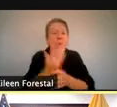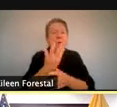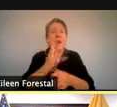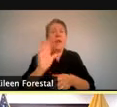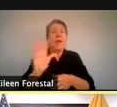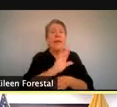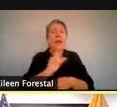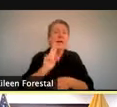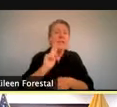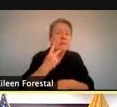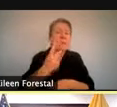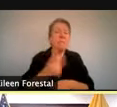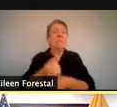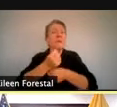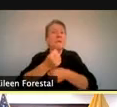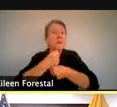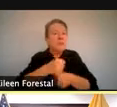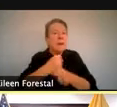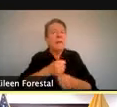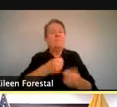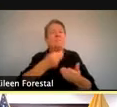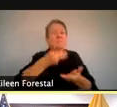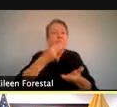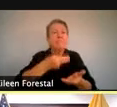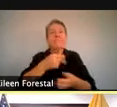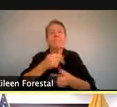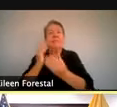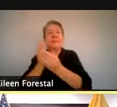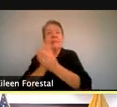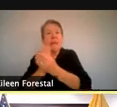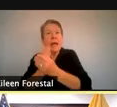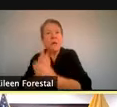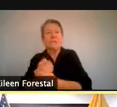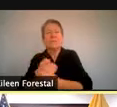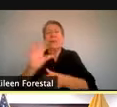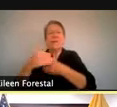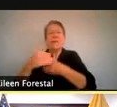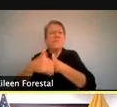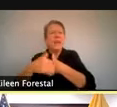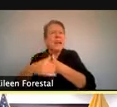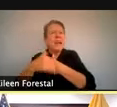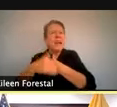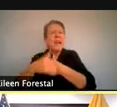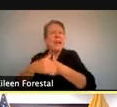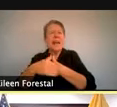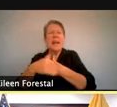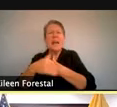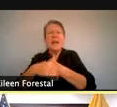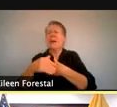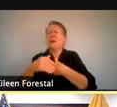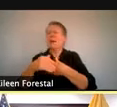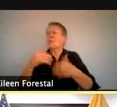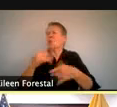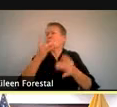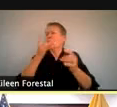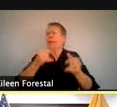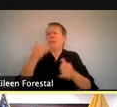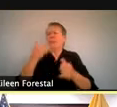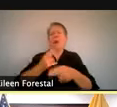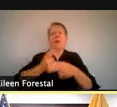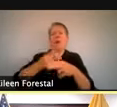on the bread that gives Baguette Bistro its name. When the pandemic hit and V and Rosa had to close their doors to